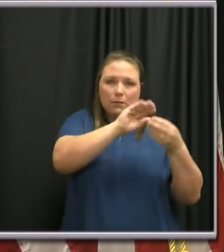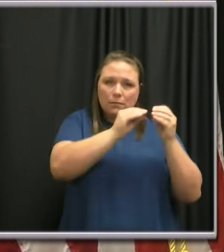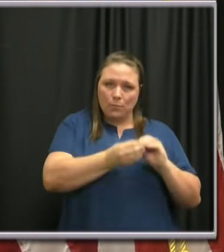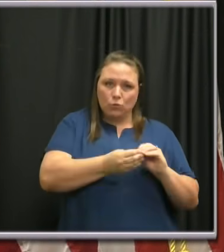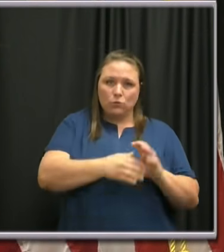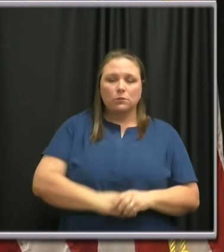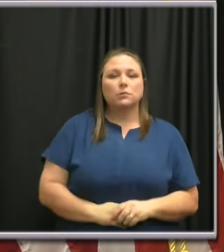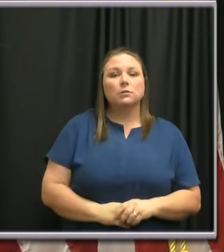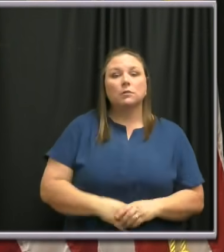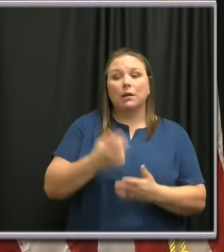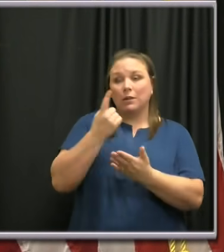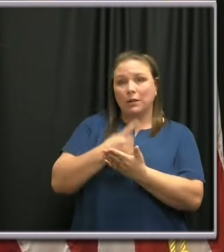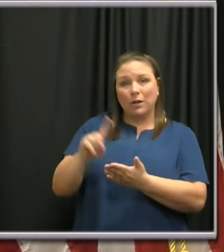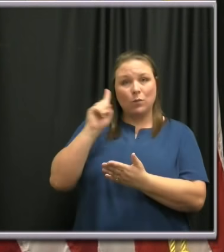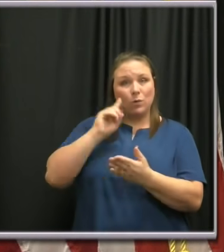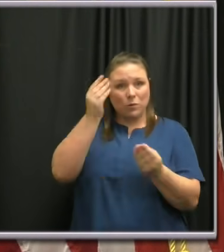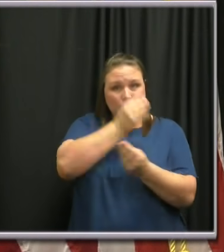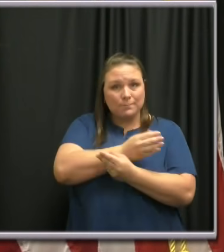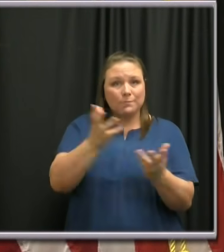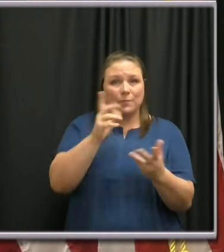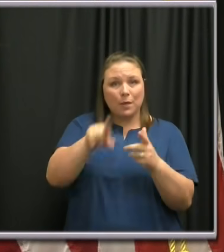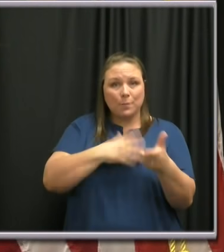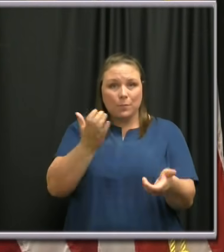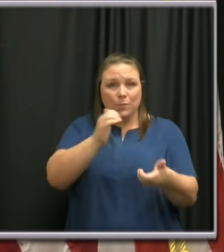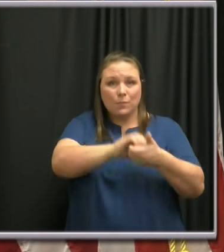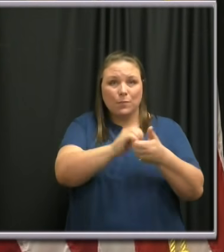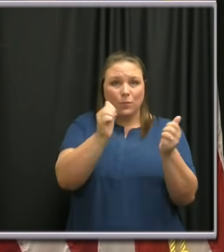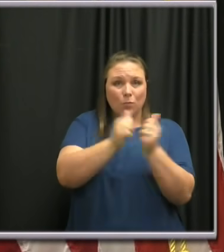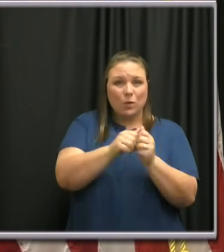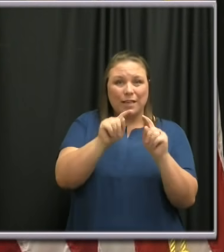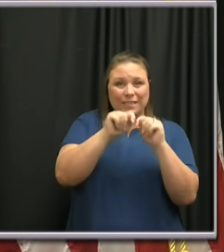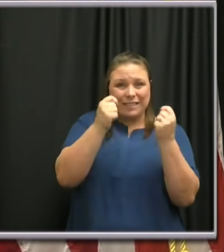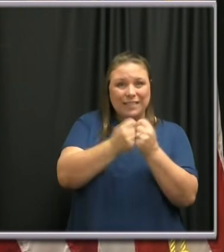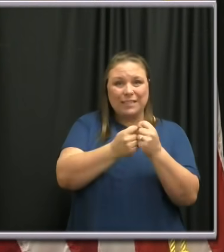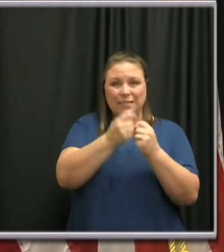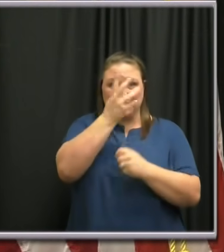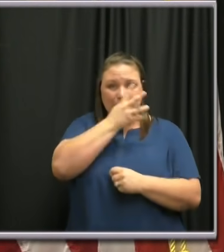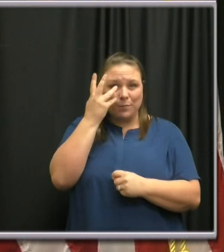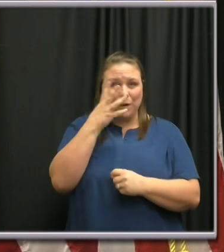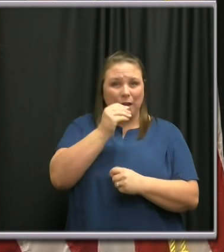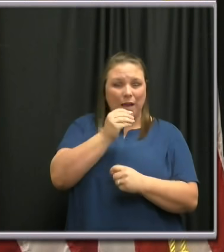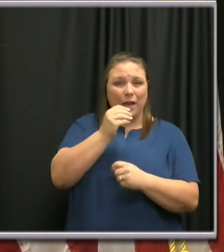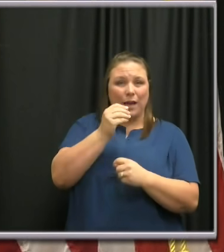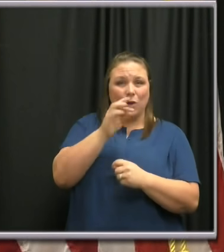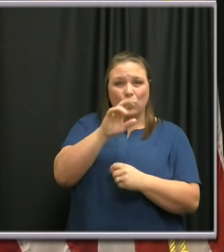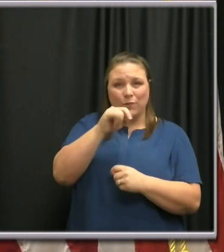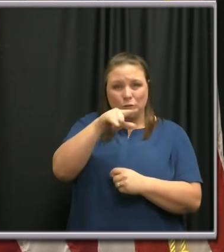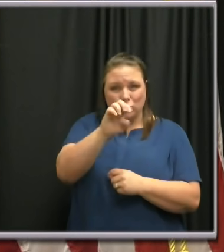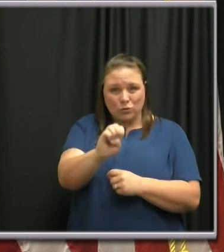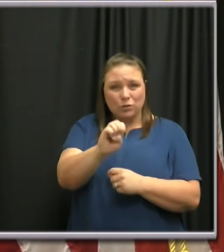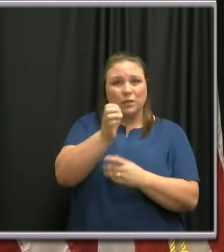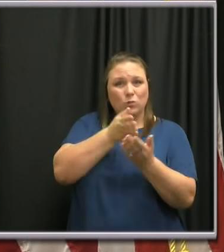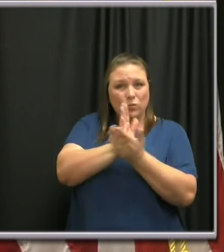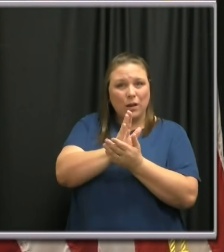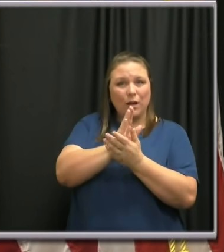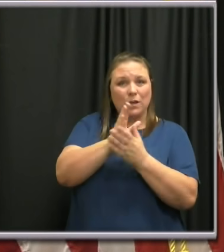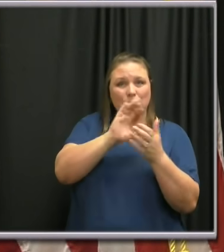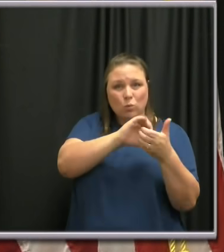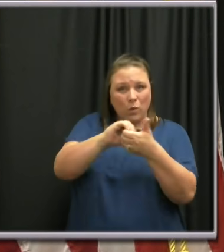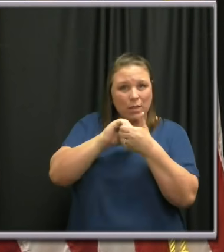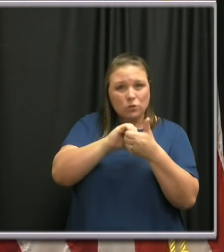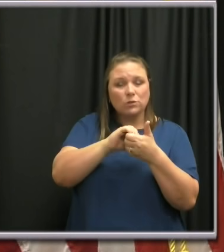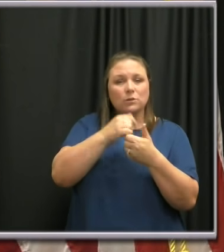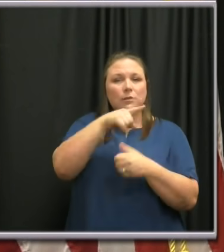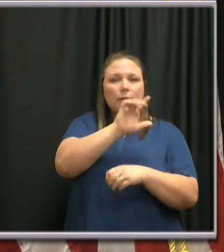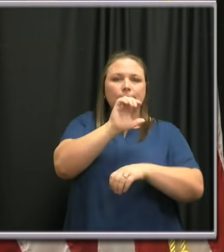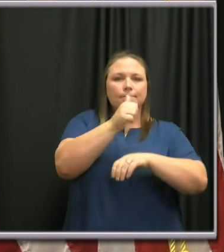Last week, we were happy to share news of our partnership with the Tennessee Immigrant and Refugee Rights Coalition to help devise a strategy that can better